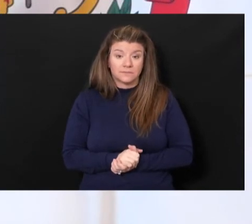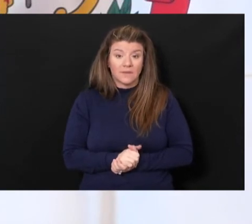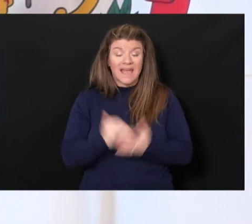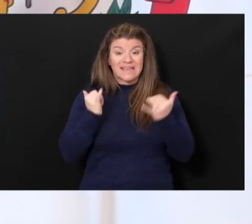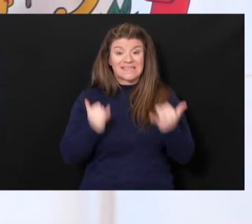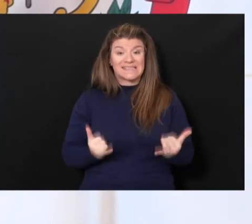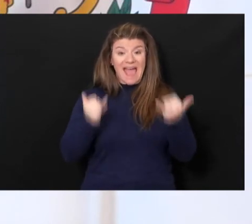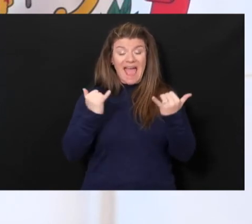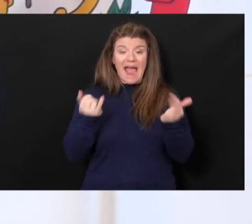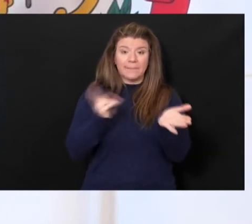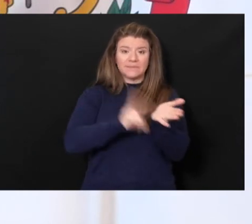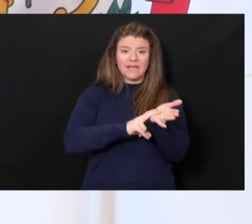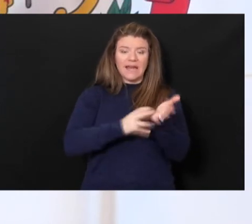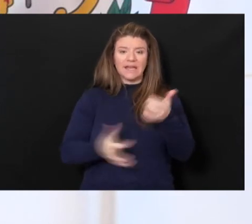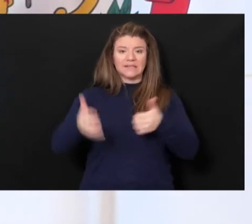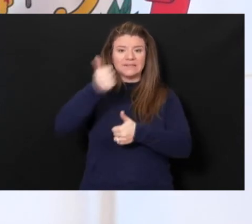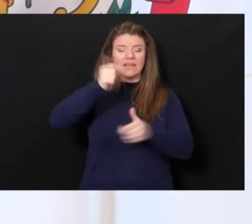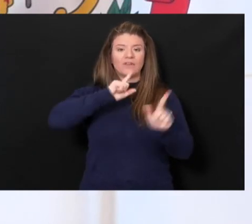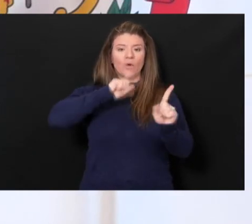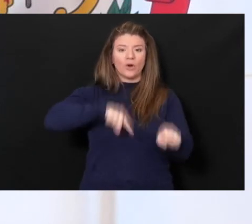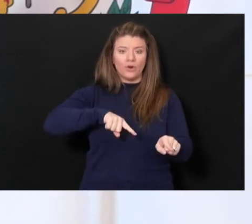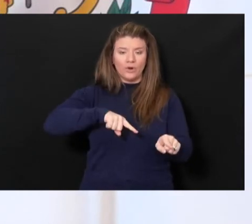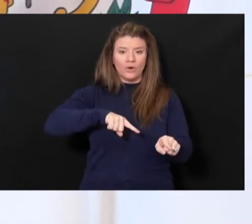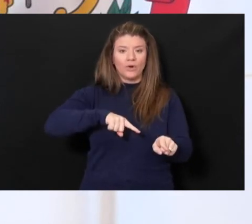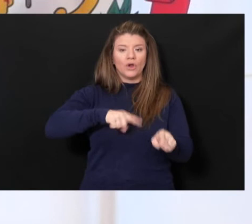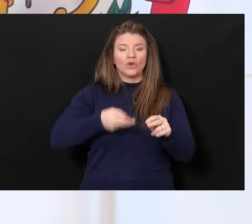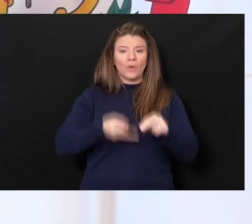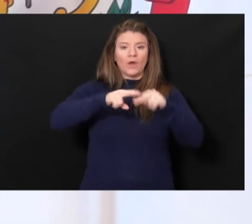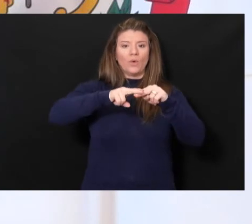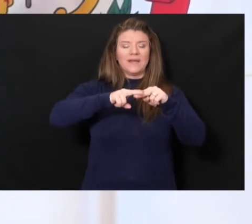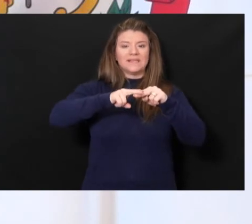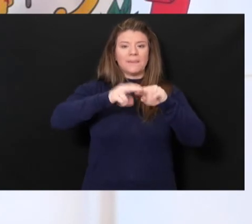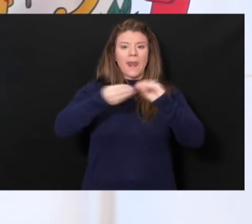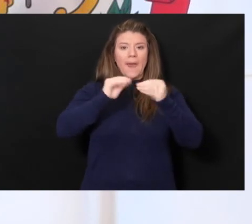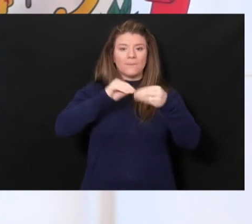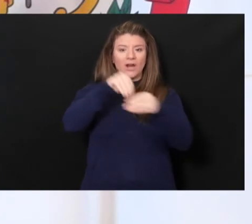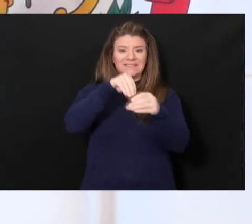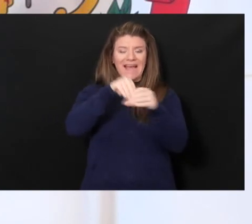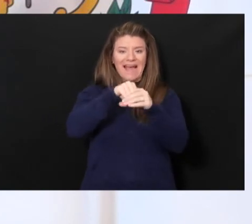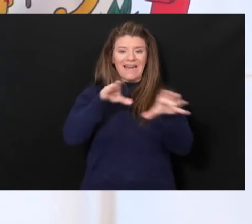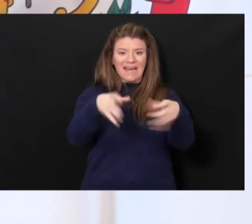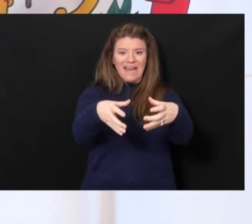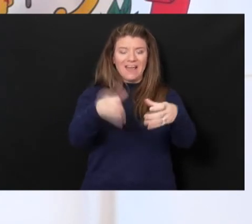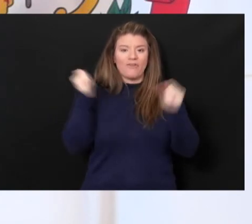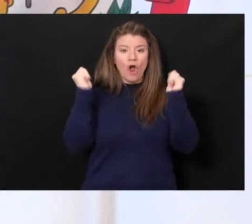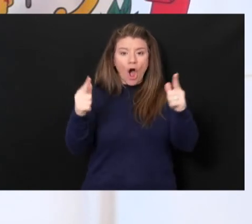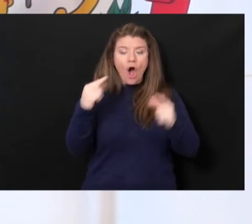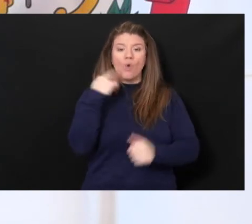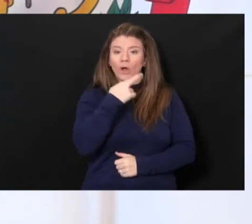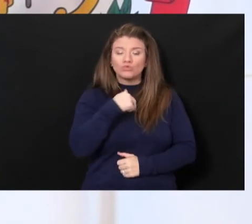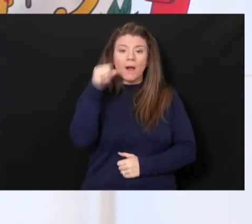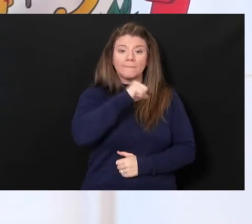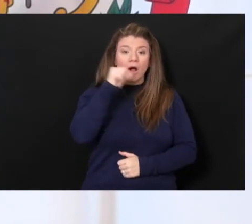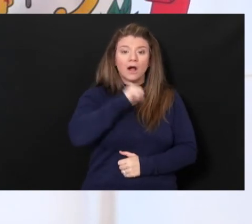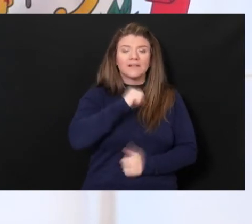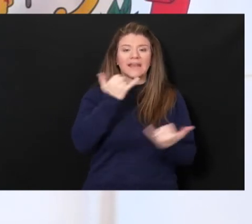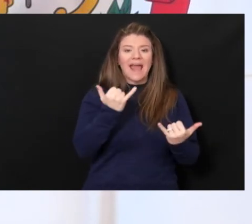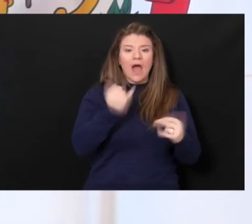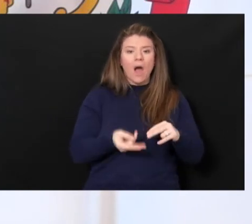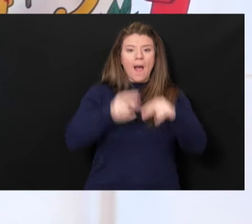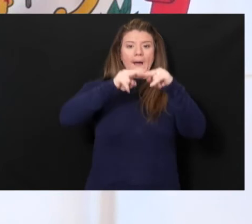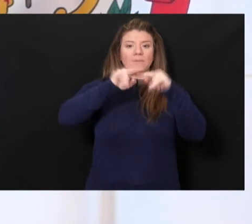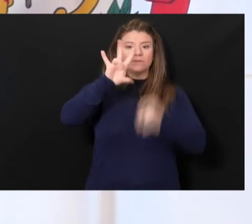today I am signing an executive order to increase the capacity limit for all restaurants and bars to